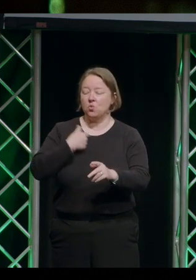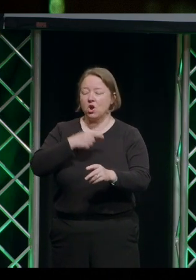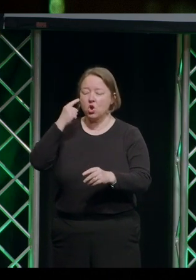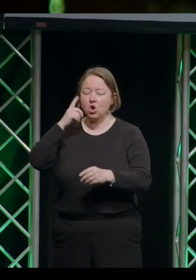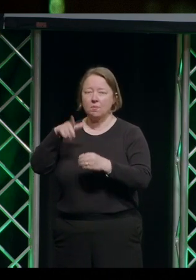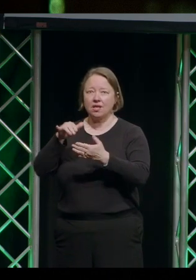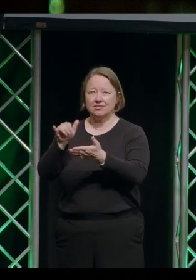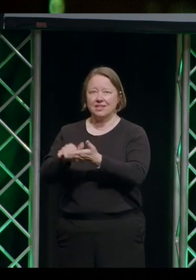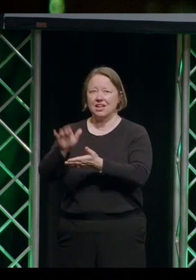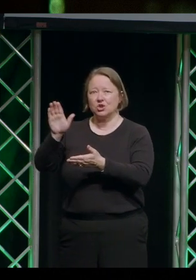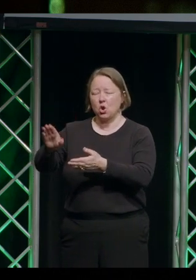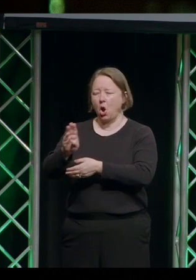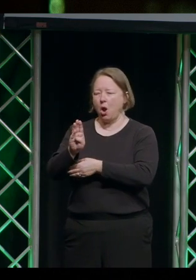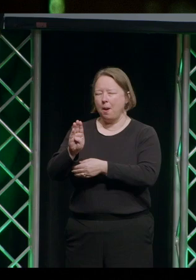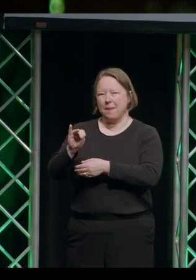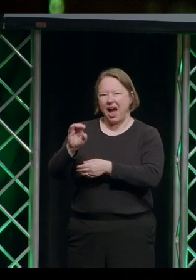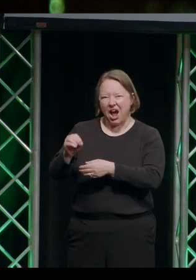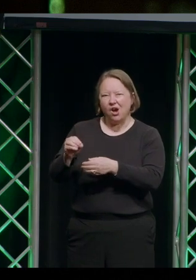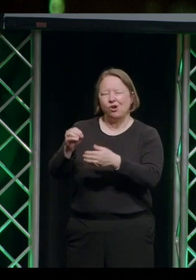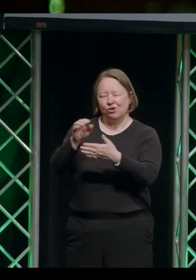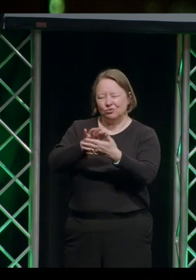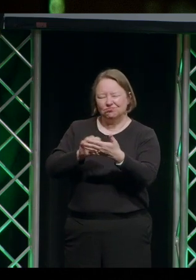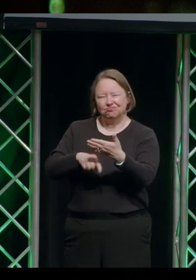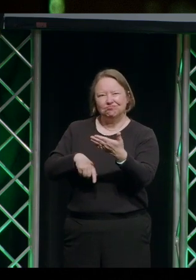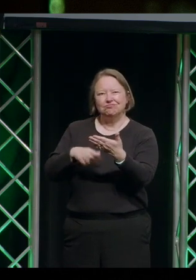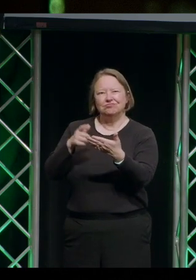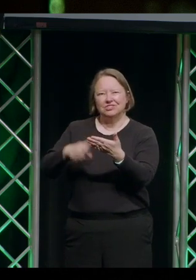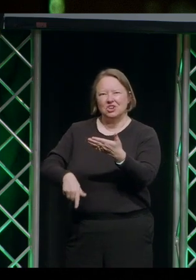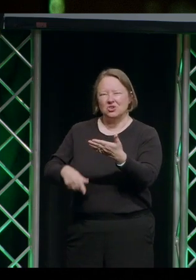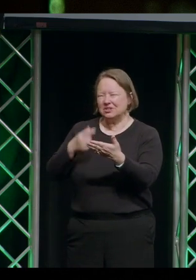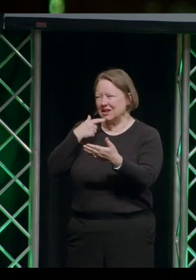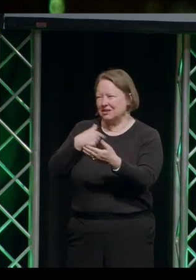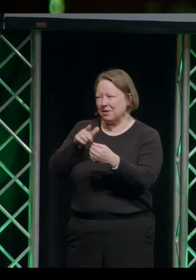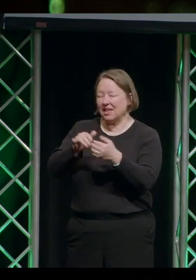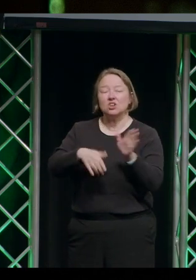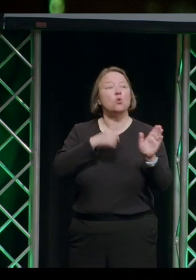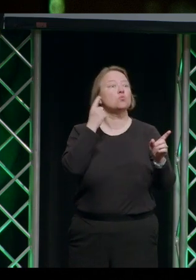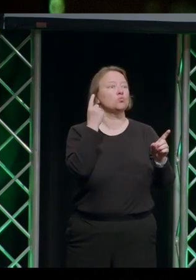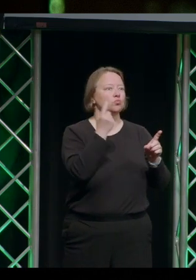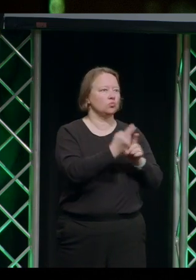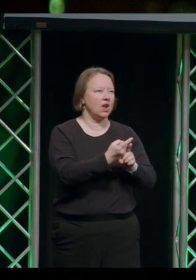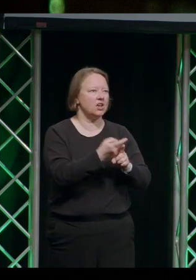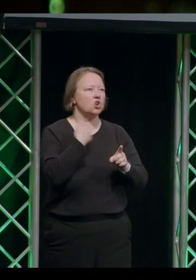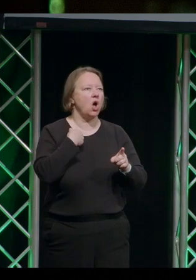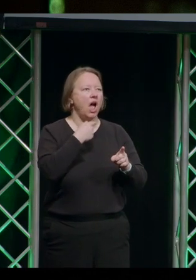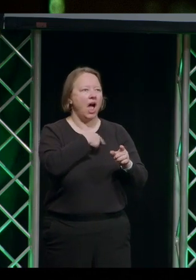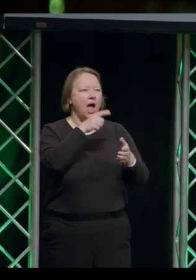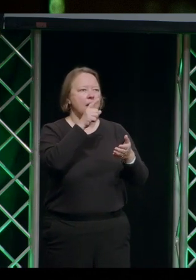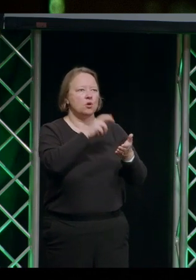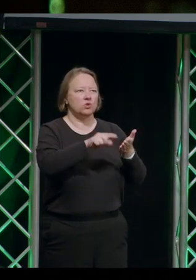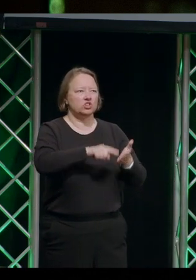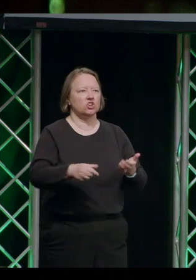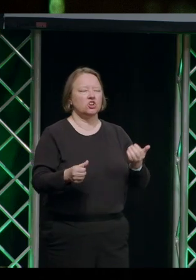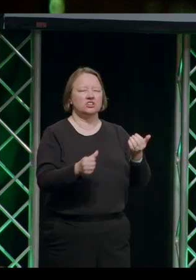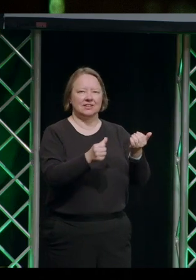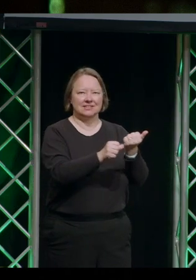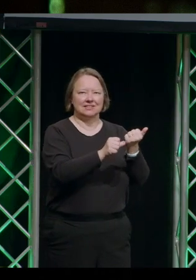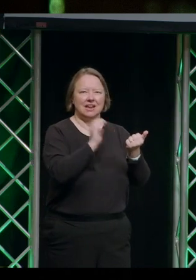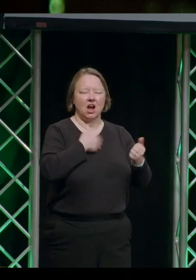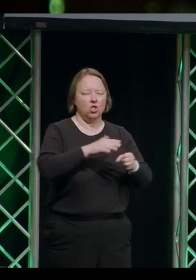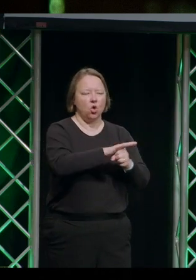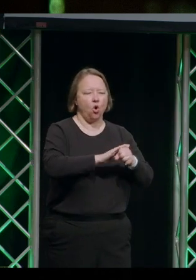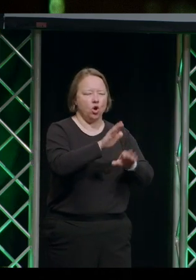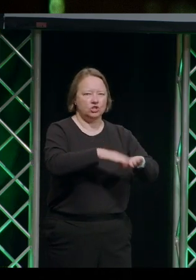it in your bio. You volunteer with the pediatric. Tell us about it. Right, yeah. So I am a research assistant at our local